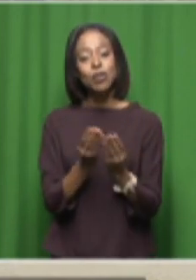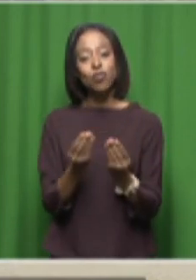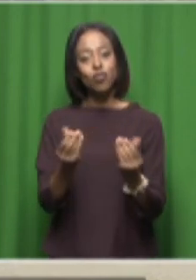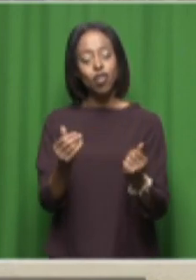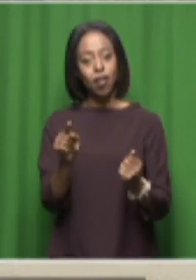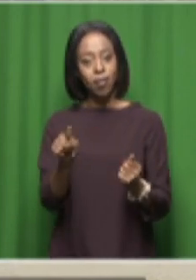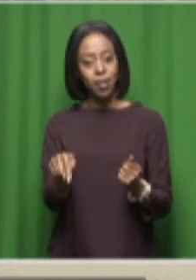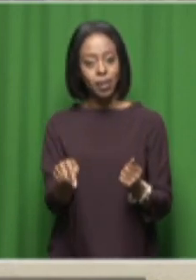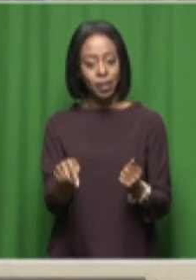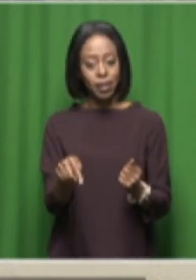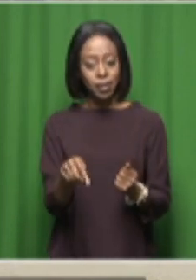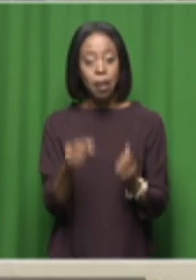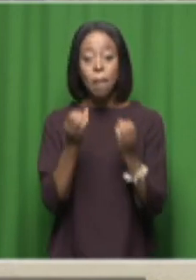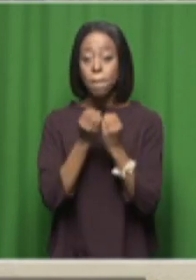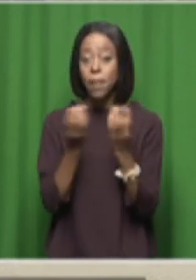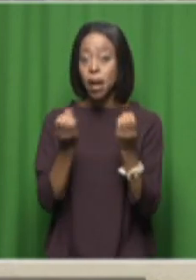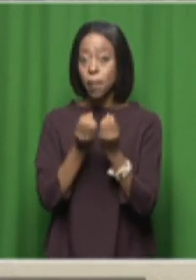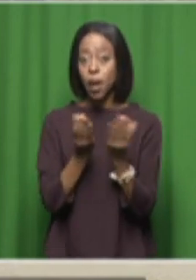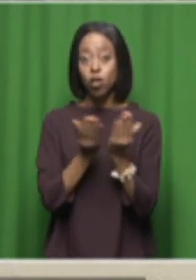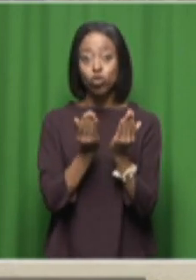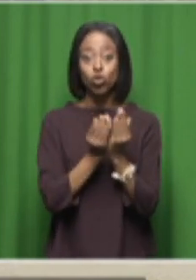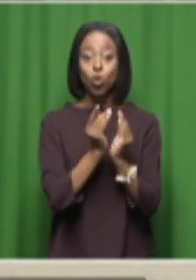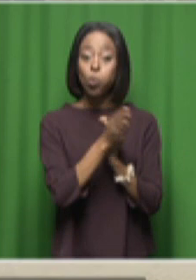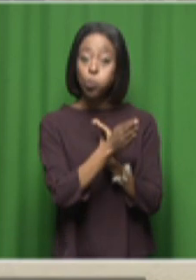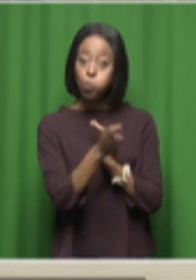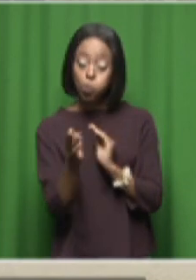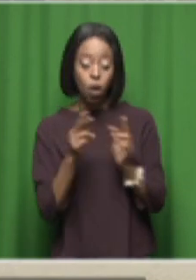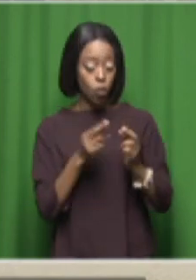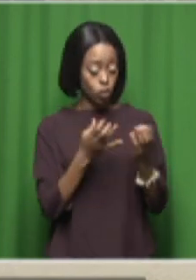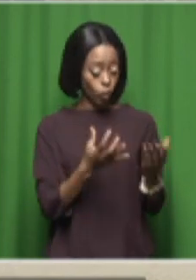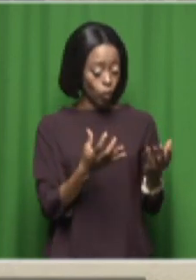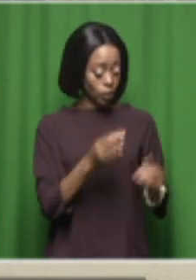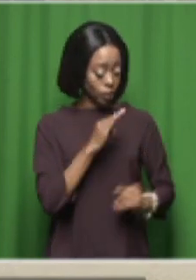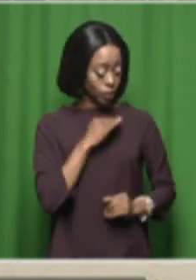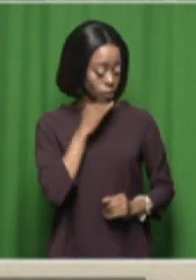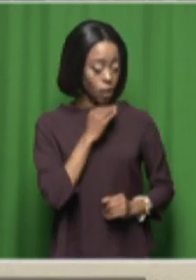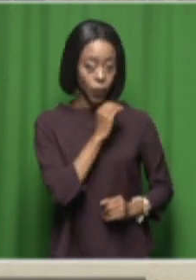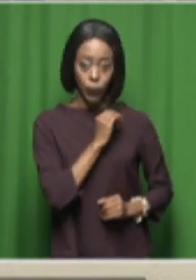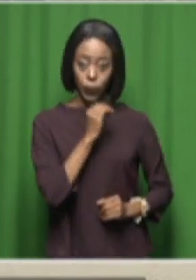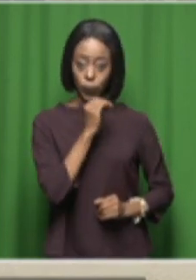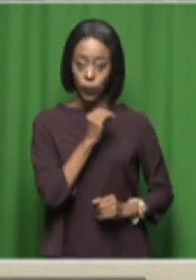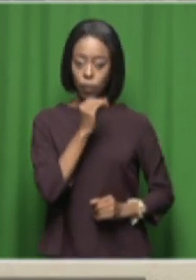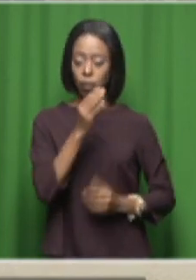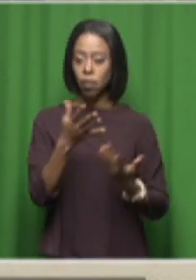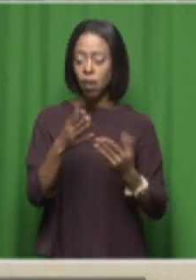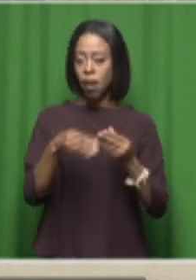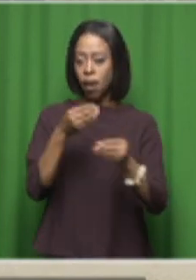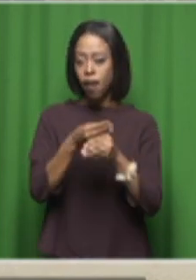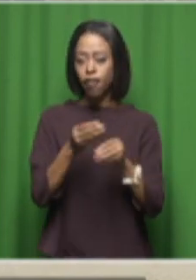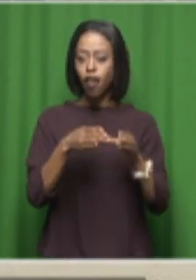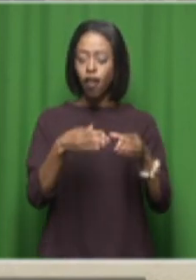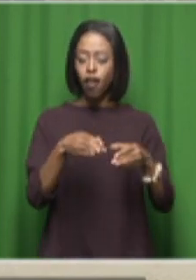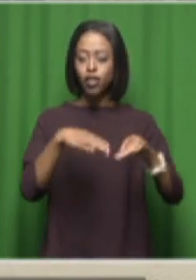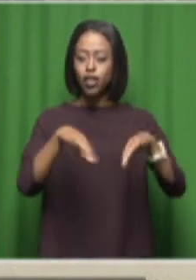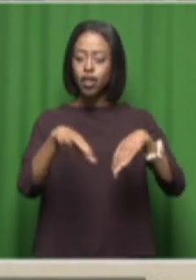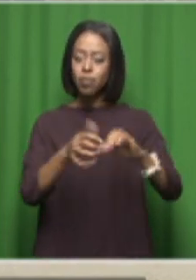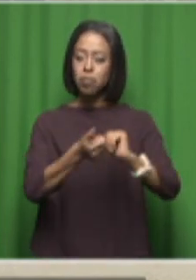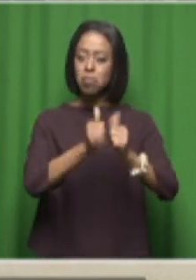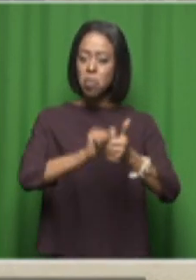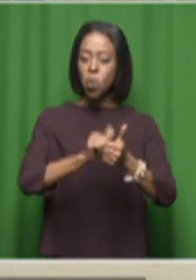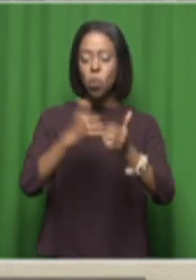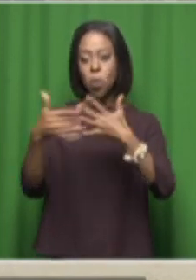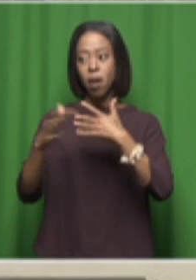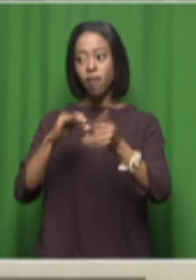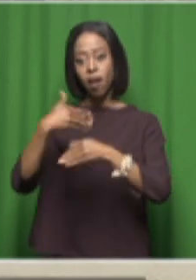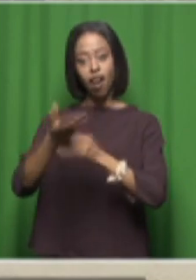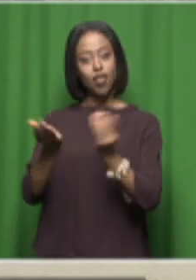is many of our schools that lack resources. The extracurricular activities that children are involved in after